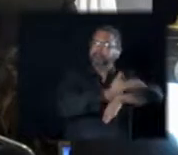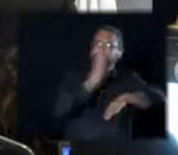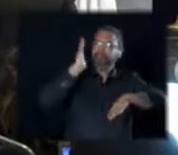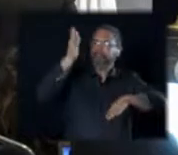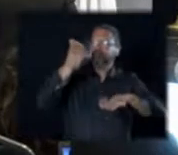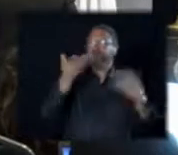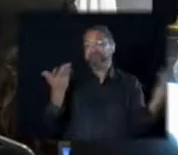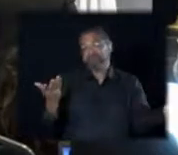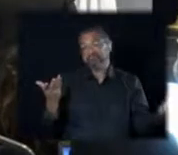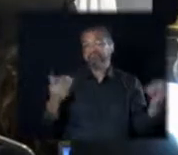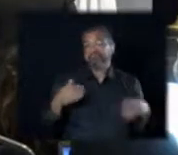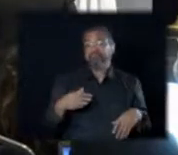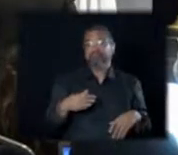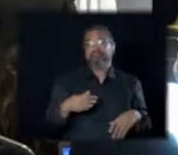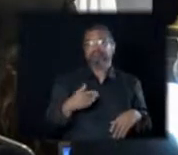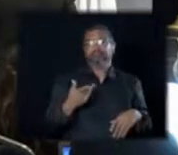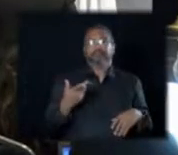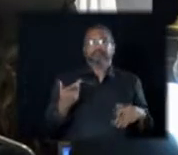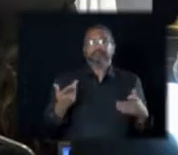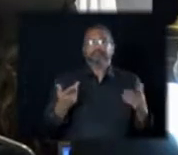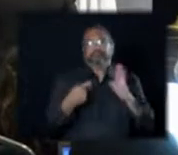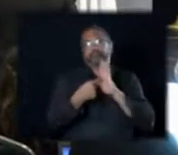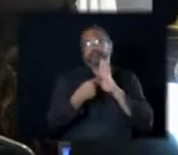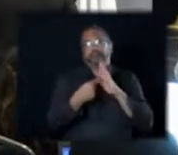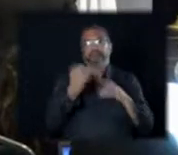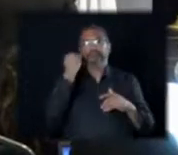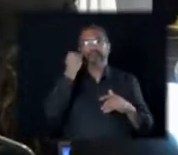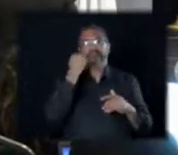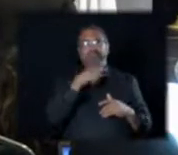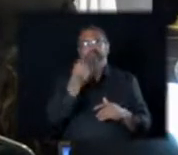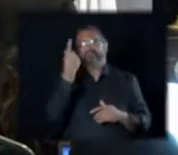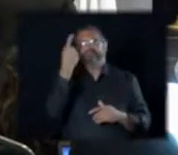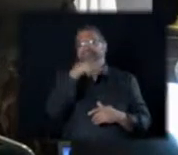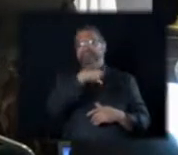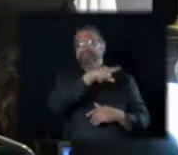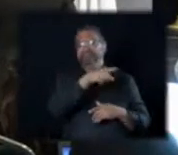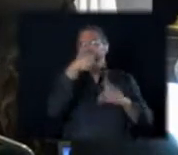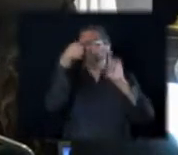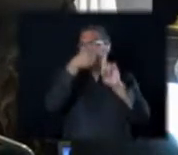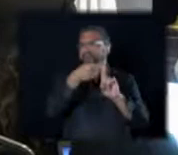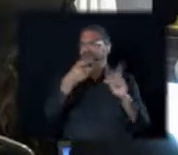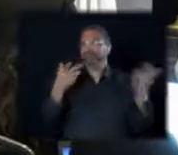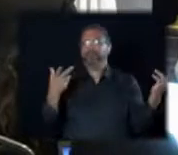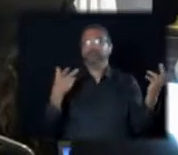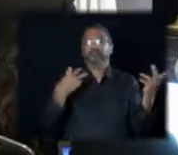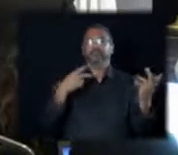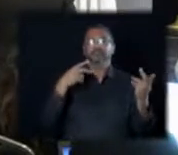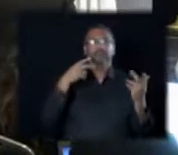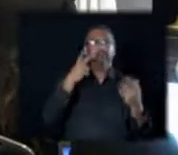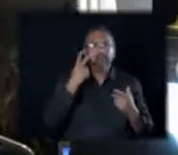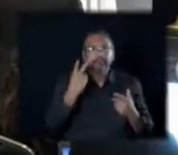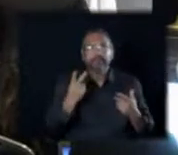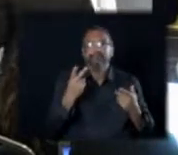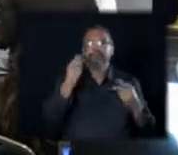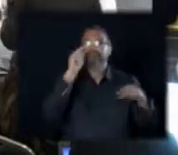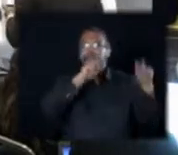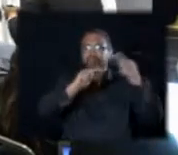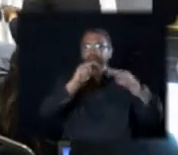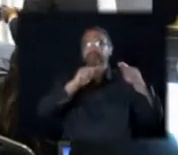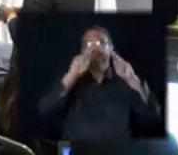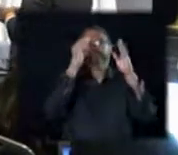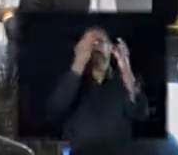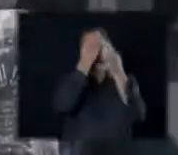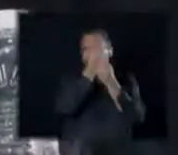and consultancy on how to improve the process in the future. That's what I would do if I were them. I don't want them to certify not